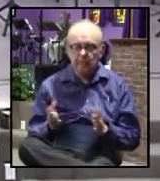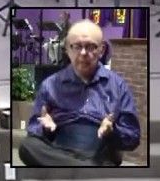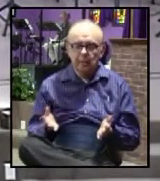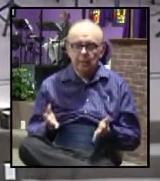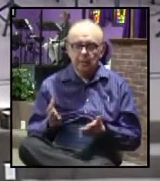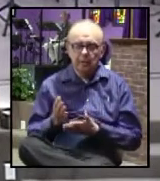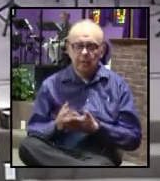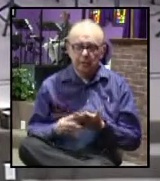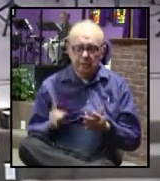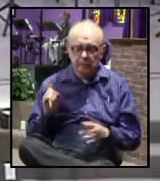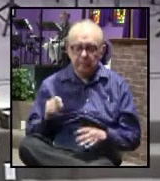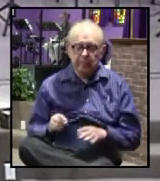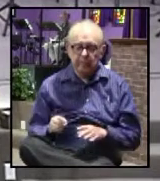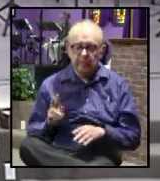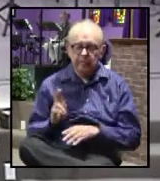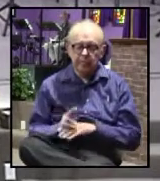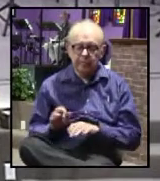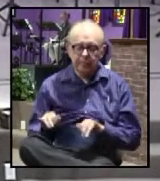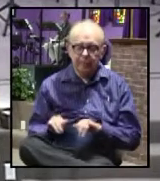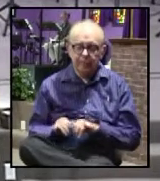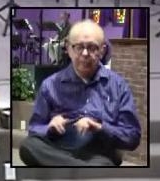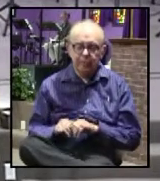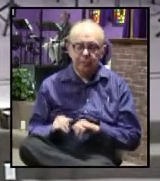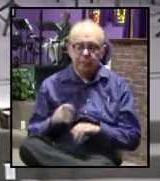some people you need to wear shoes during summertime.